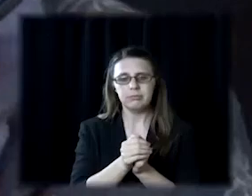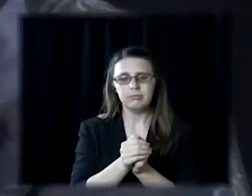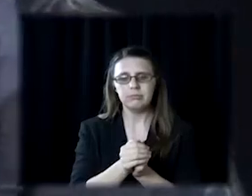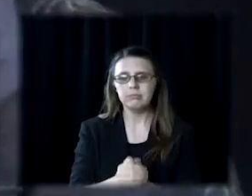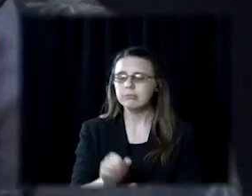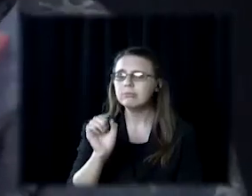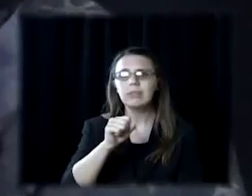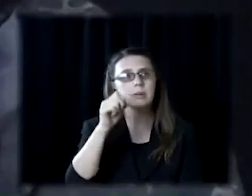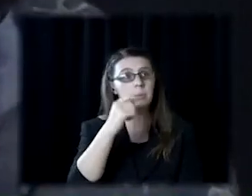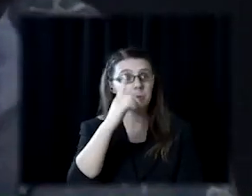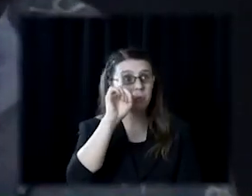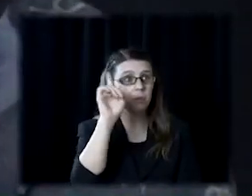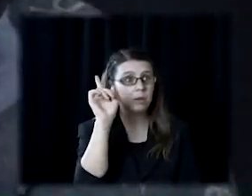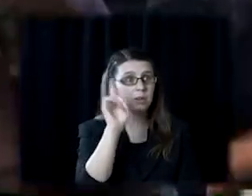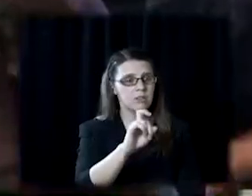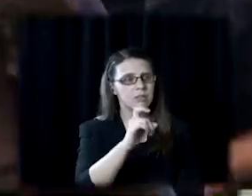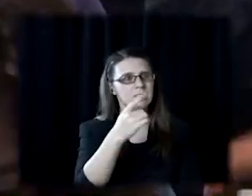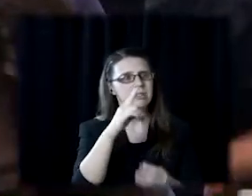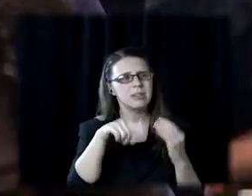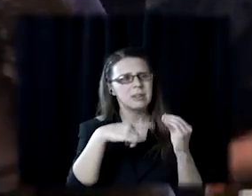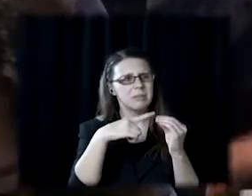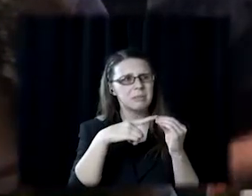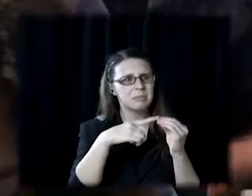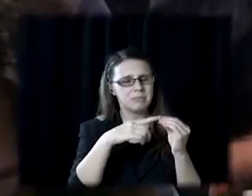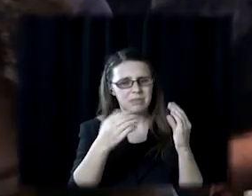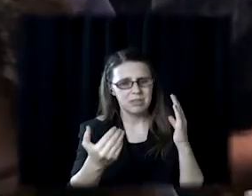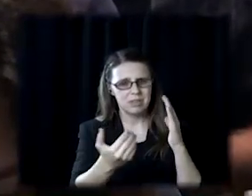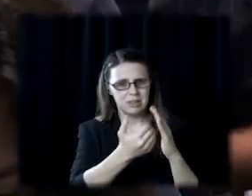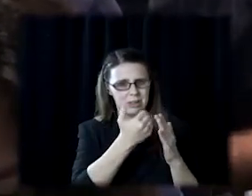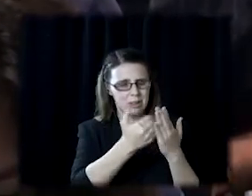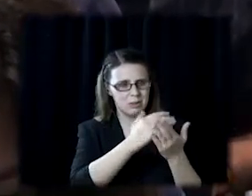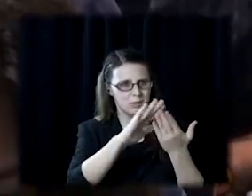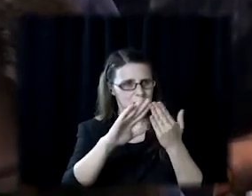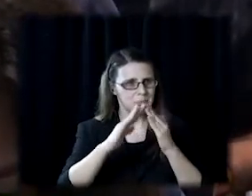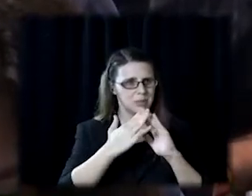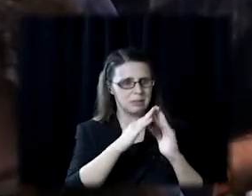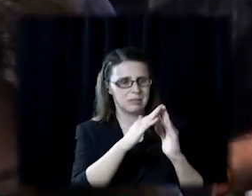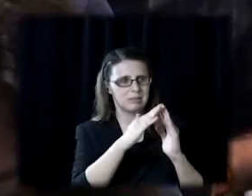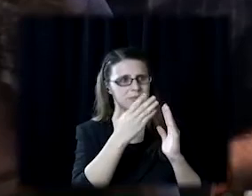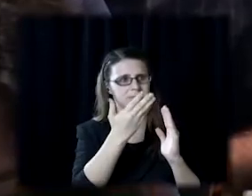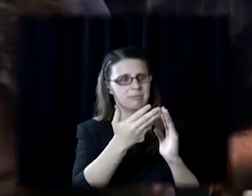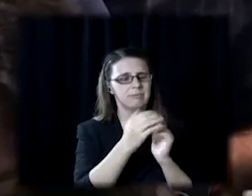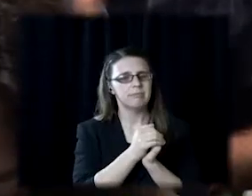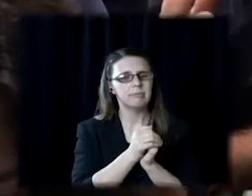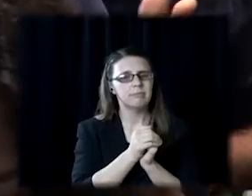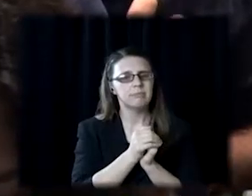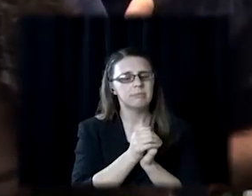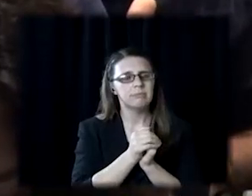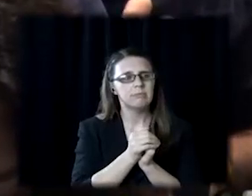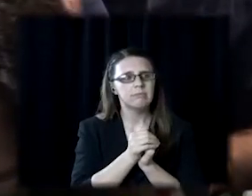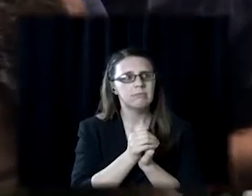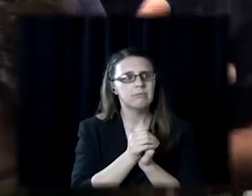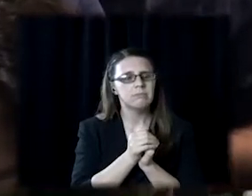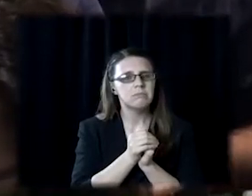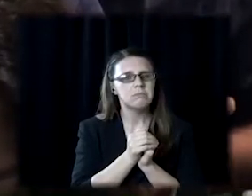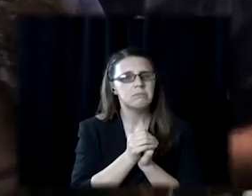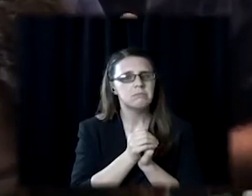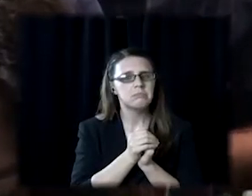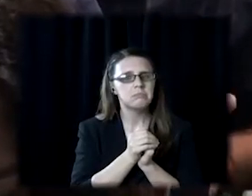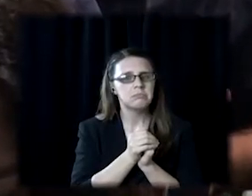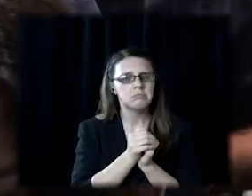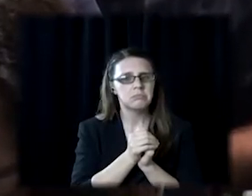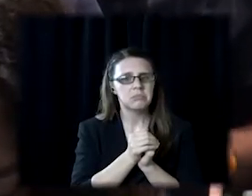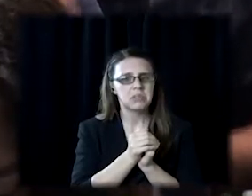one question regarding this new measure again with the municipalities. Would you expect this is opposition from